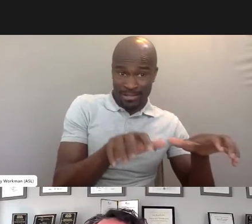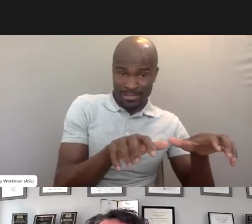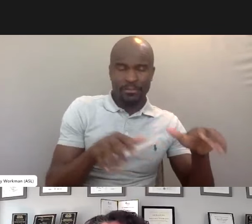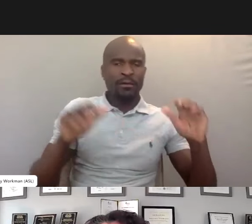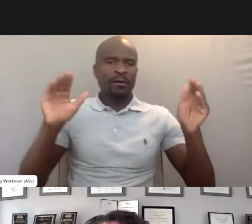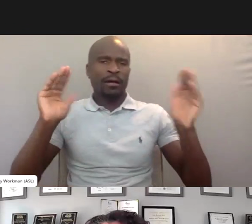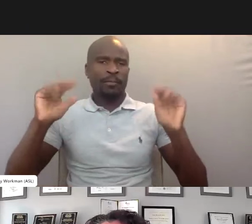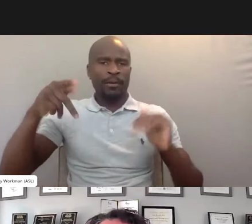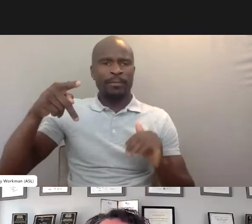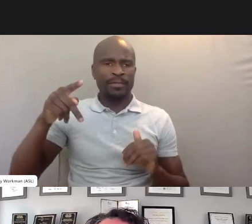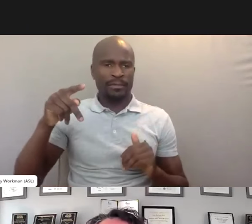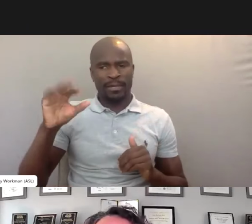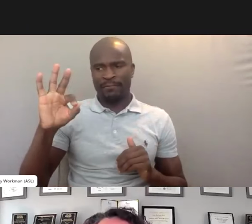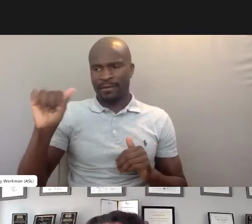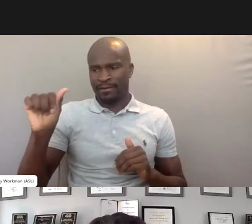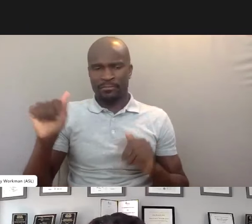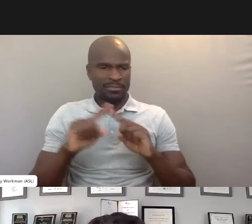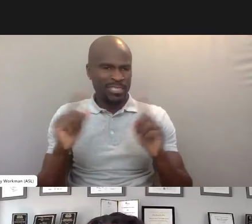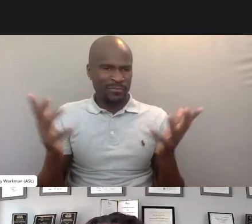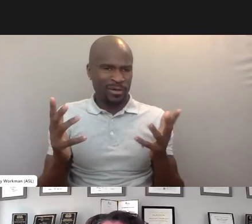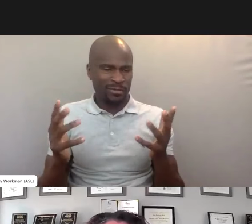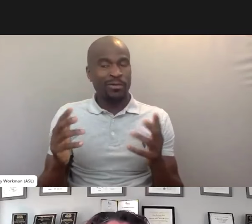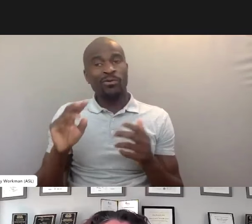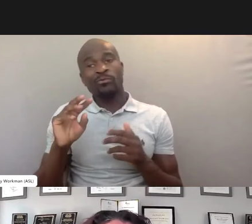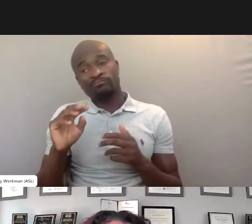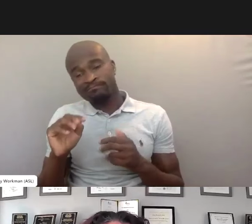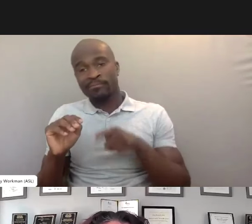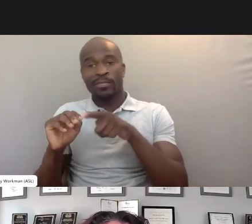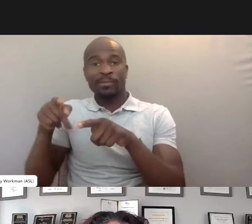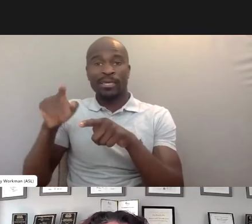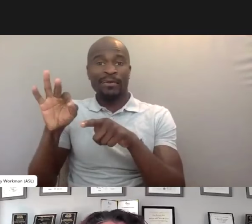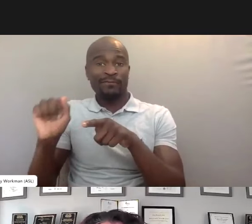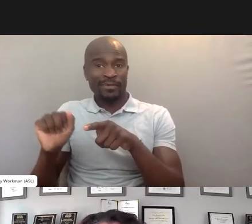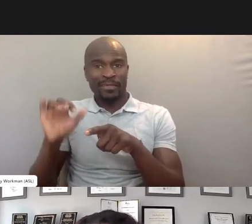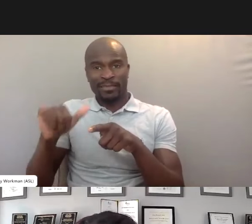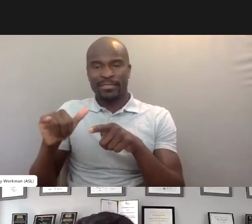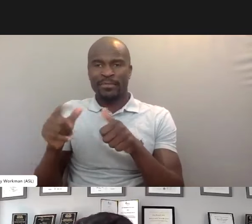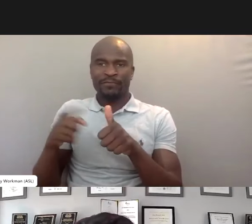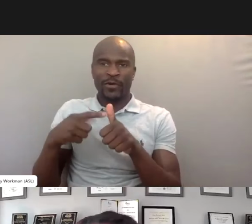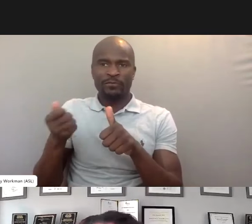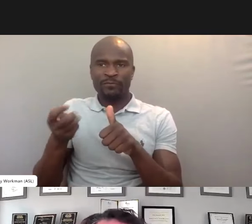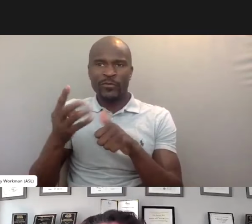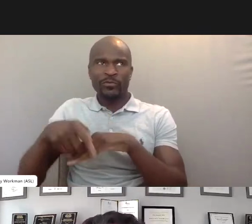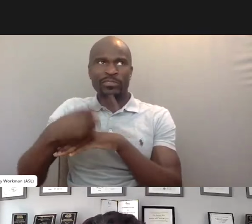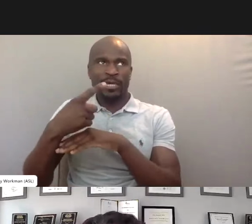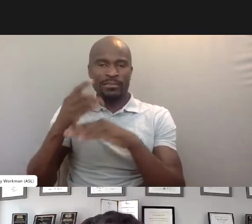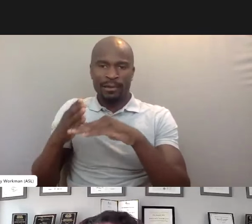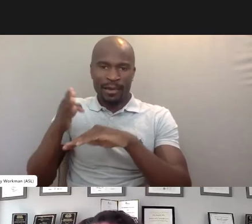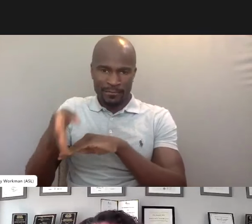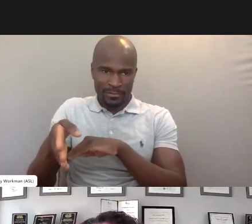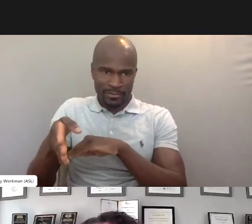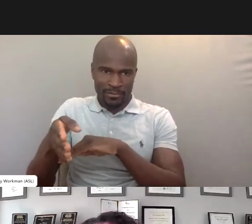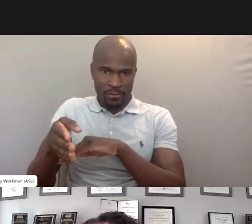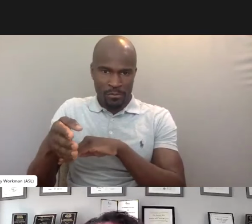be provided in the first few days or in a crisis response. So somebody could be in crisis response several weeks after. You might do